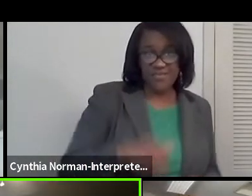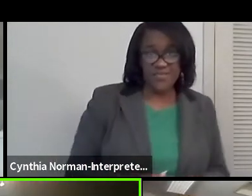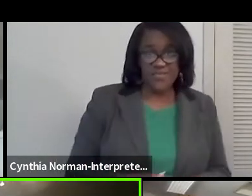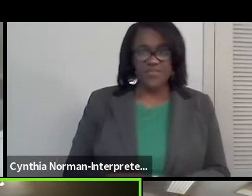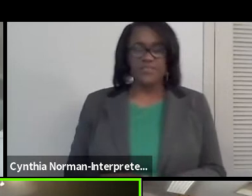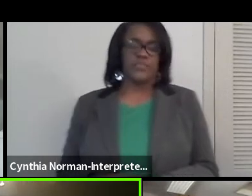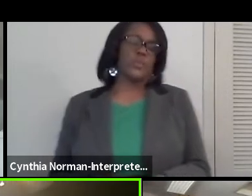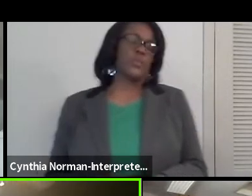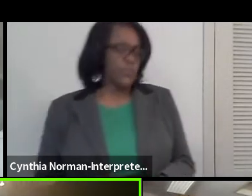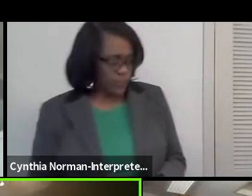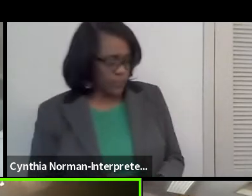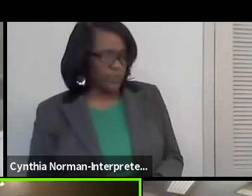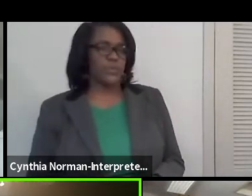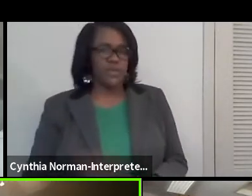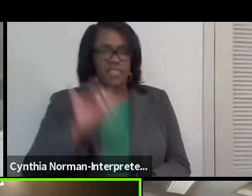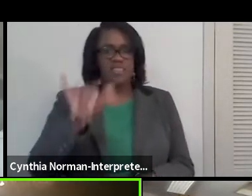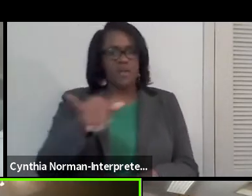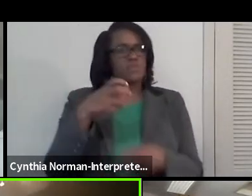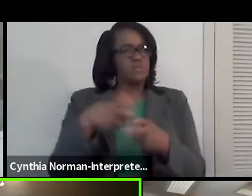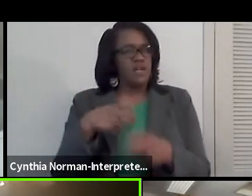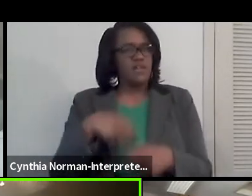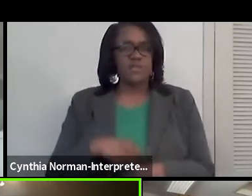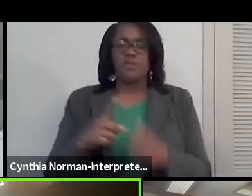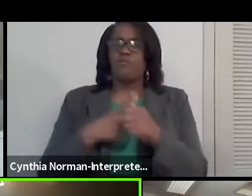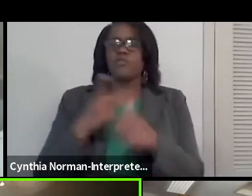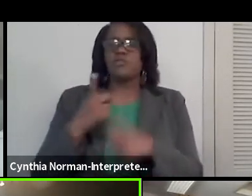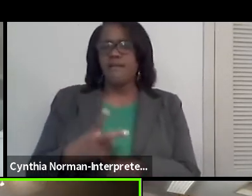That one is a bit tough. So I'll start with the first half.